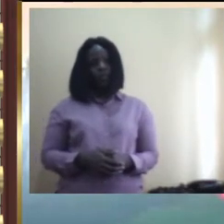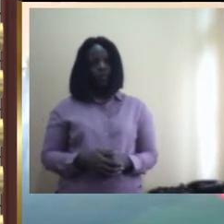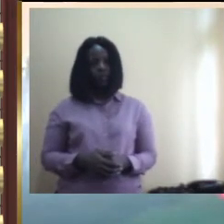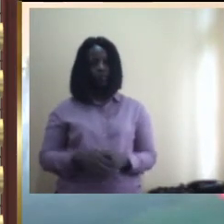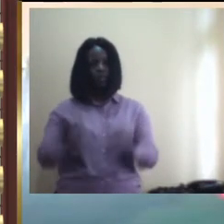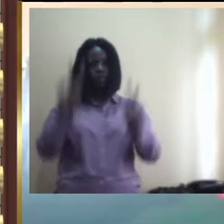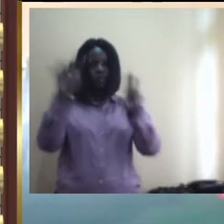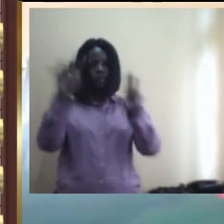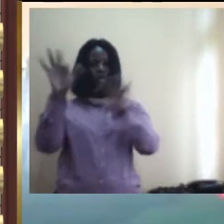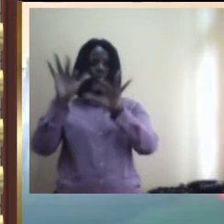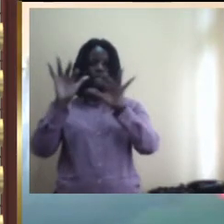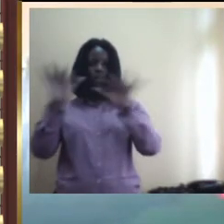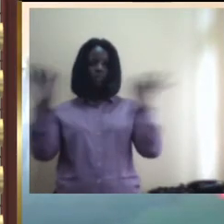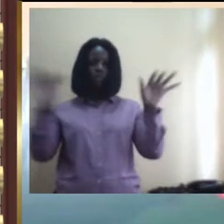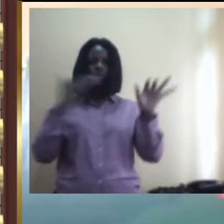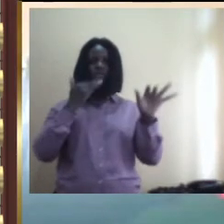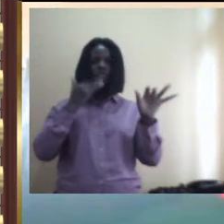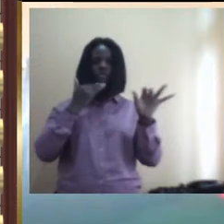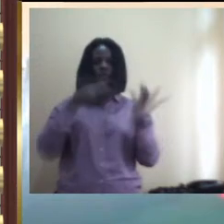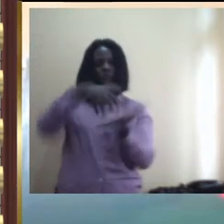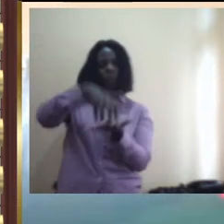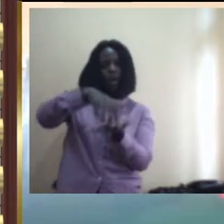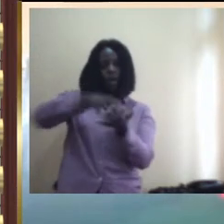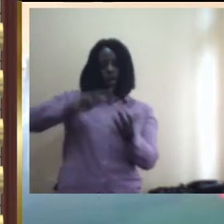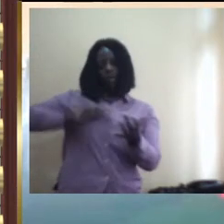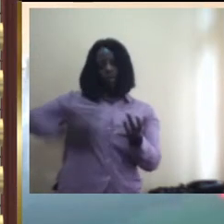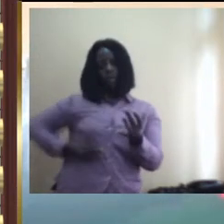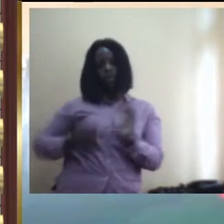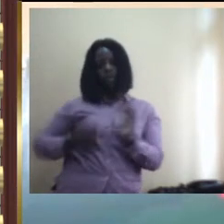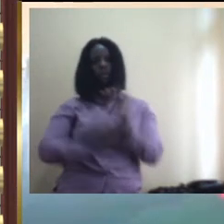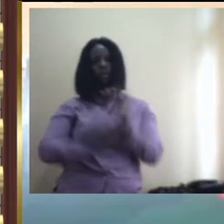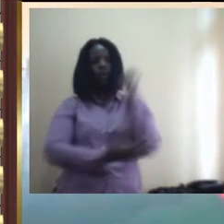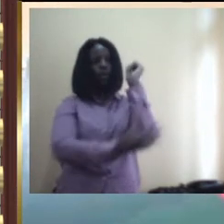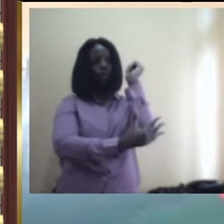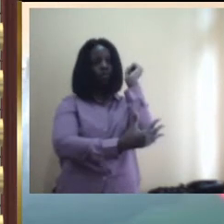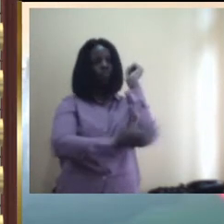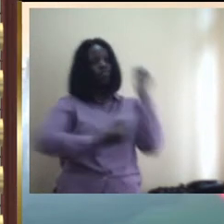vulnerable groups, our women, youth, and people with disability,